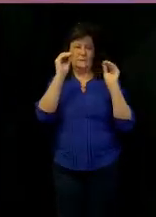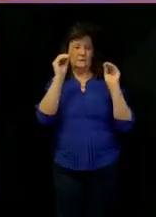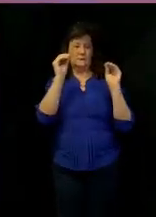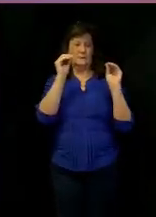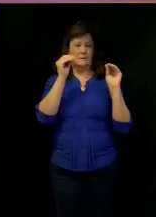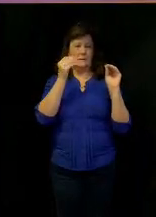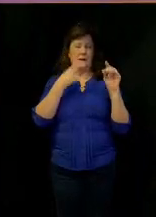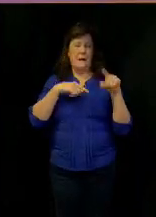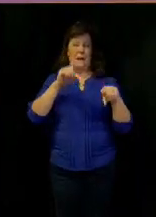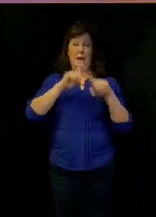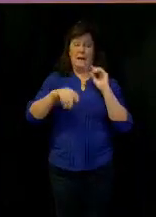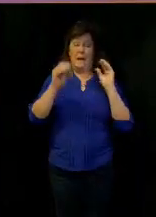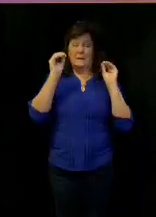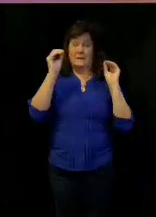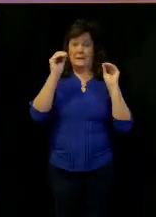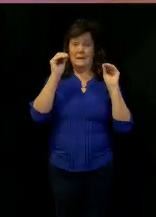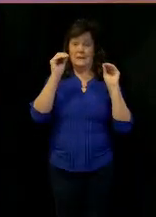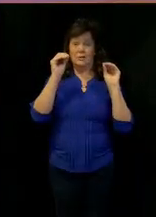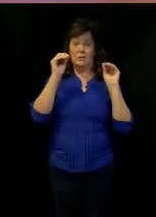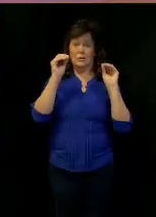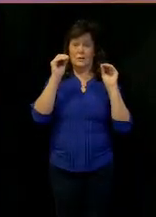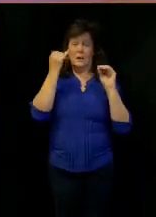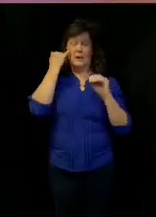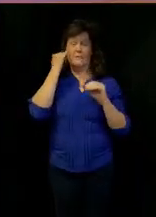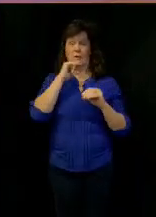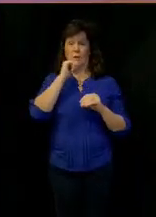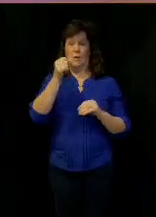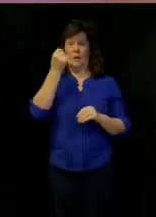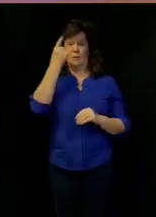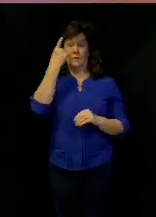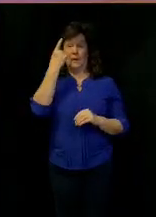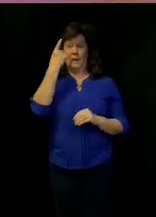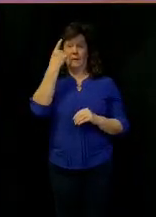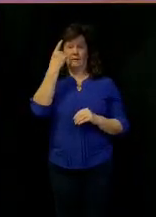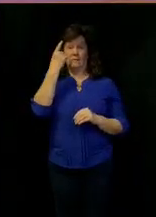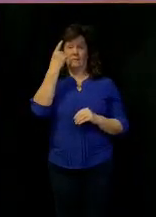about who you are unless you understand where your origin's from.